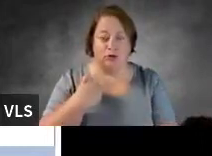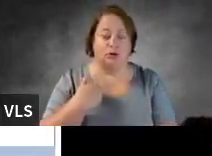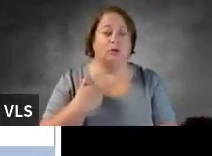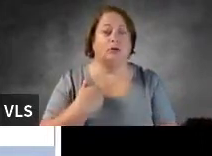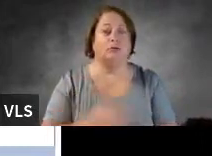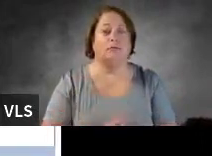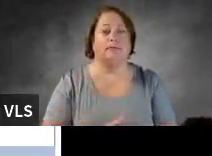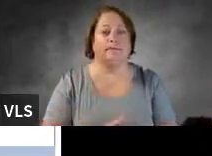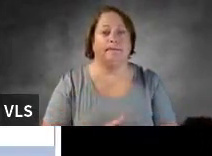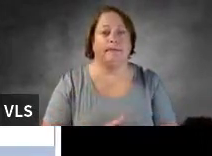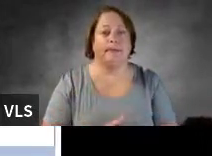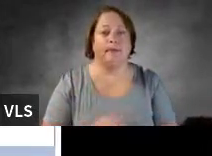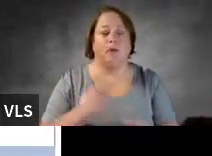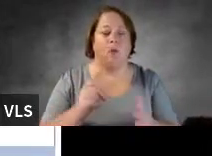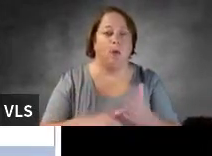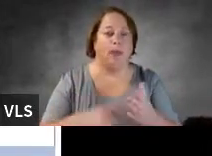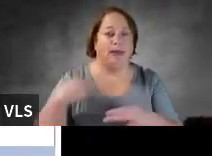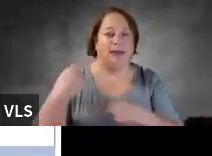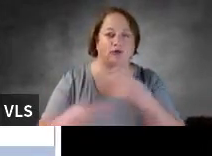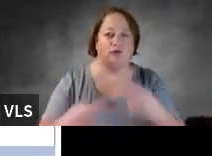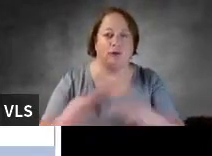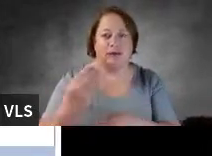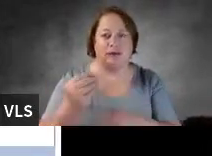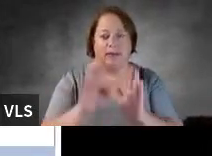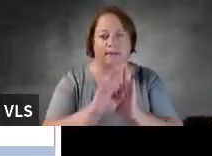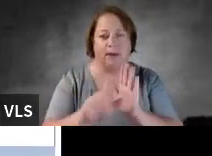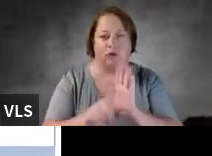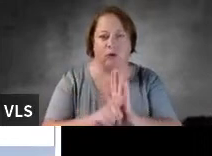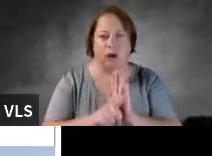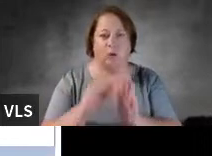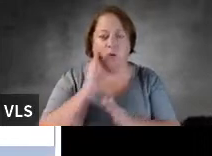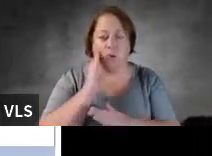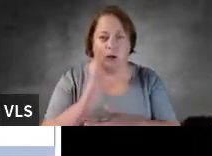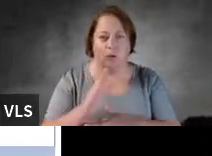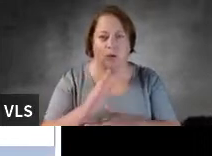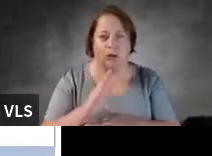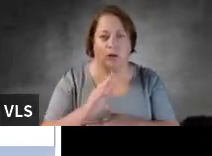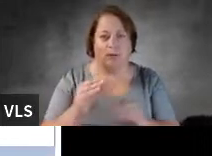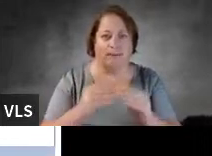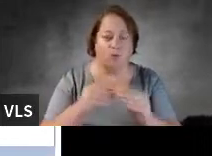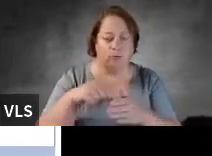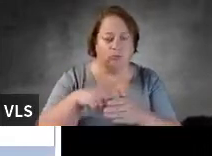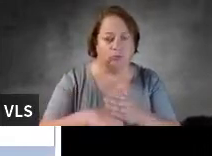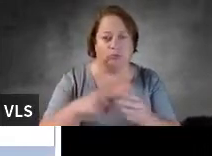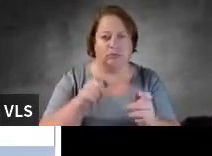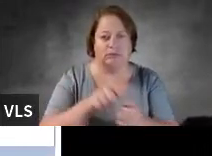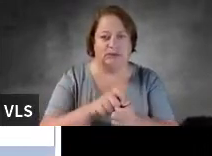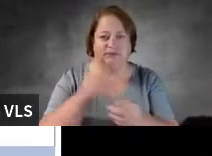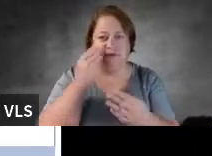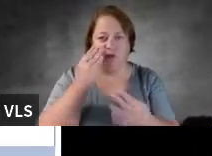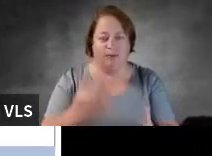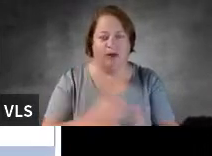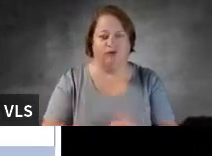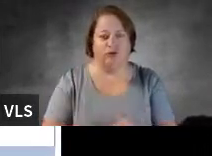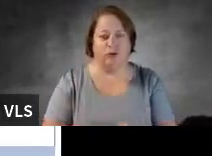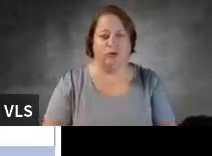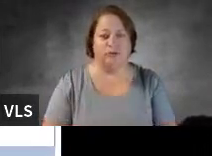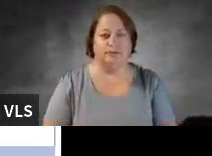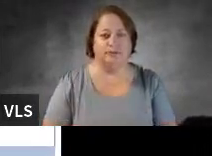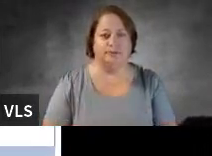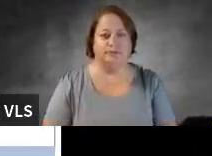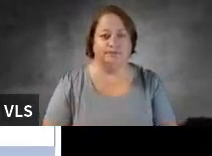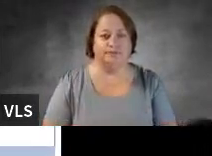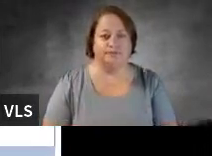the history is and the background, and we're going to go into a little bit more specific information. Next slide, please.